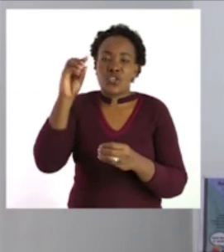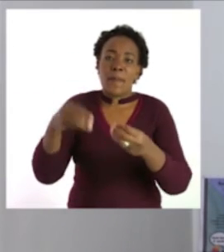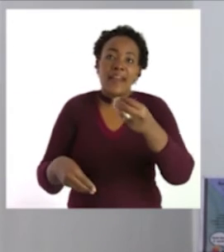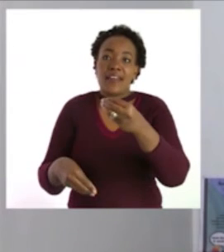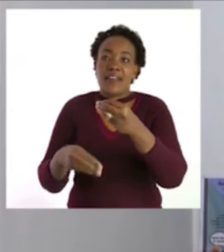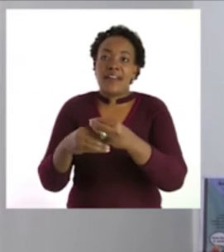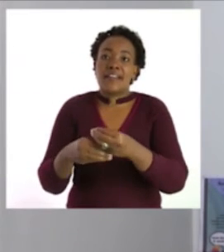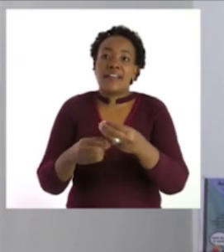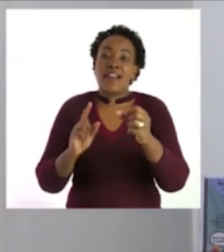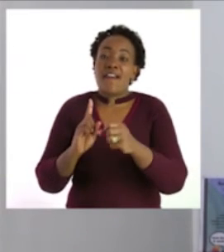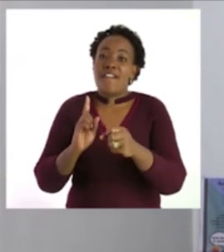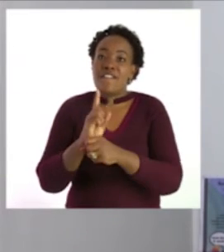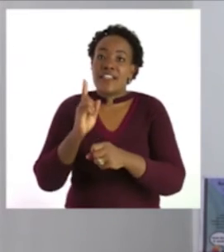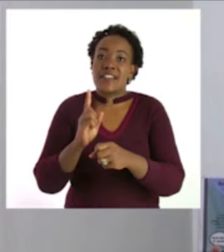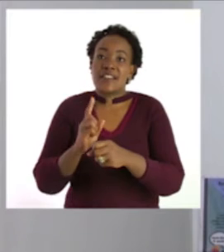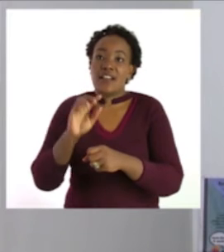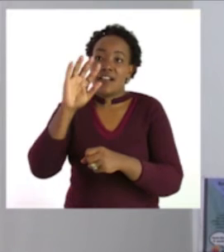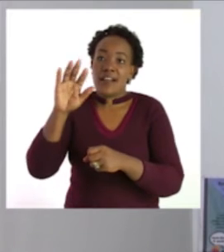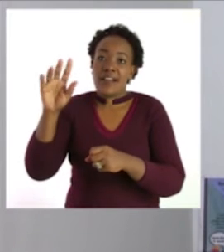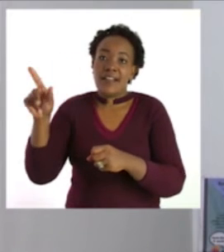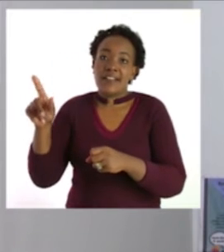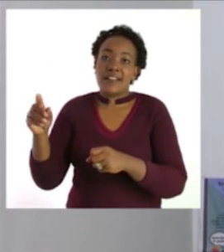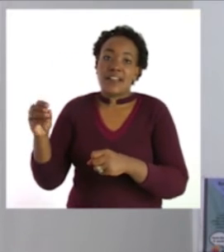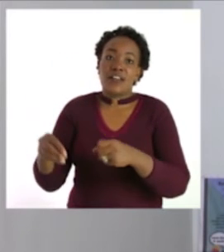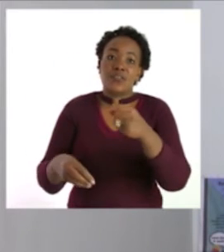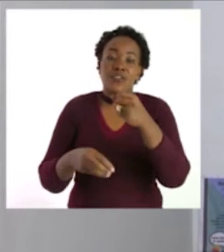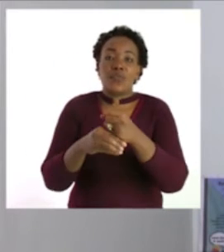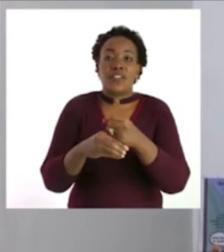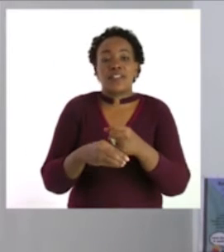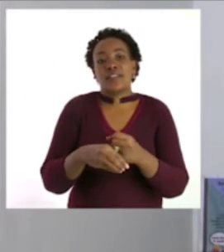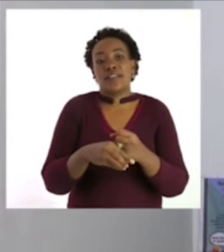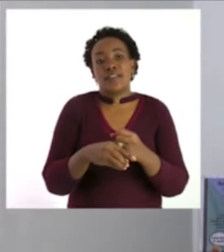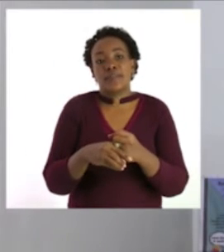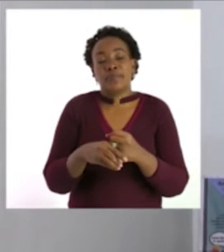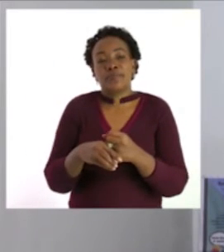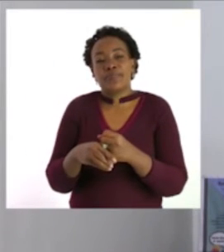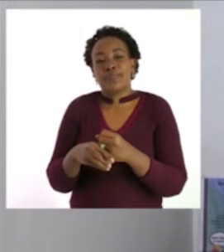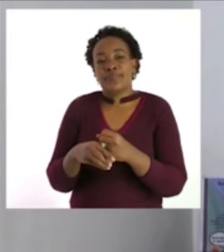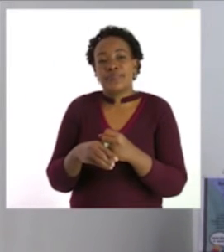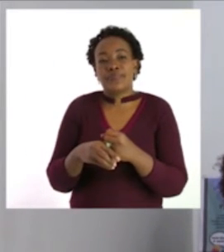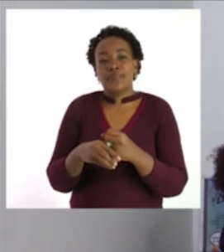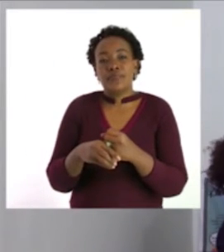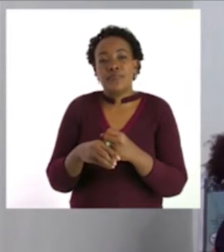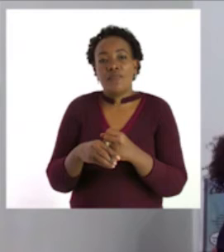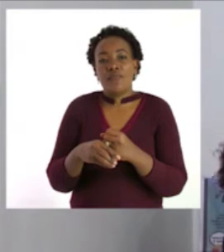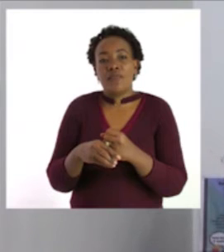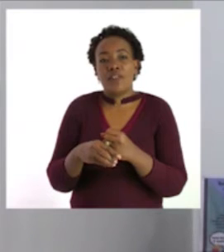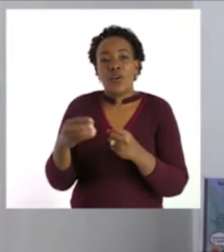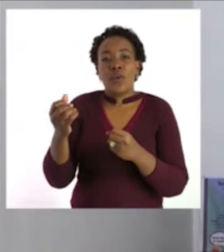sound with one of these letters. Okay. We